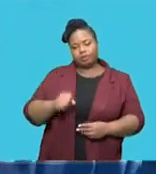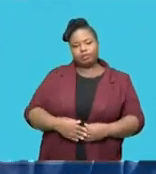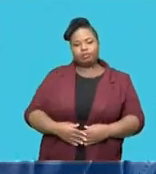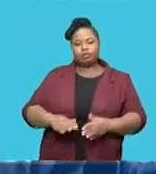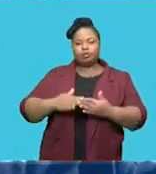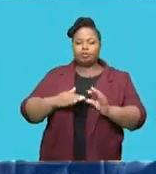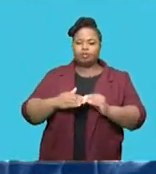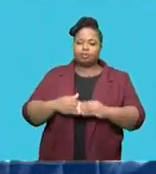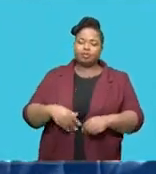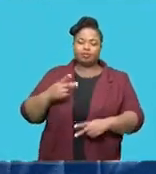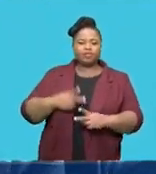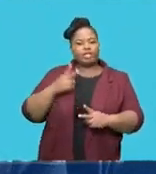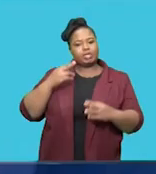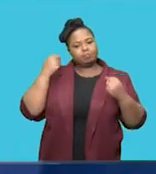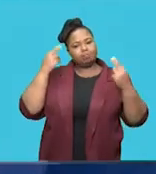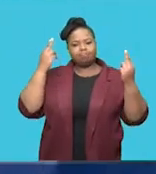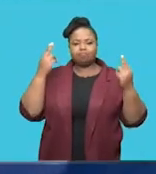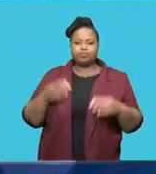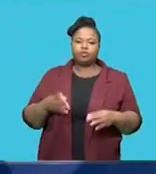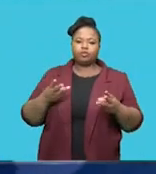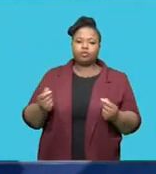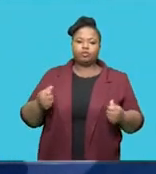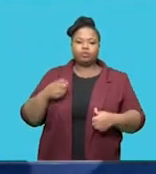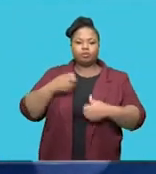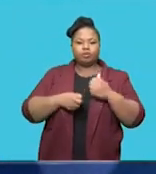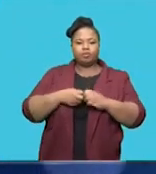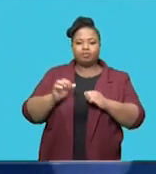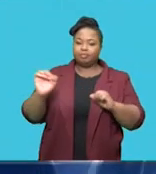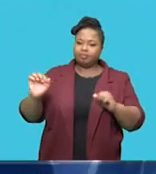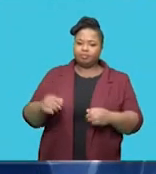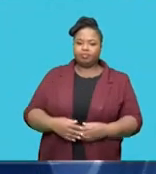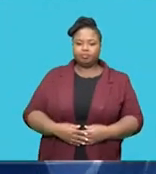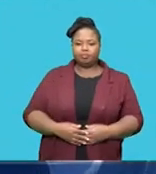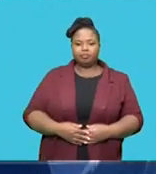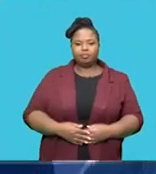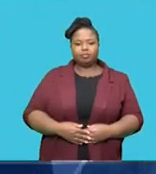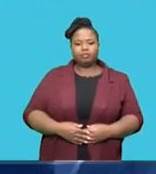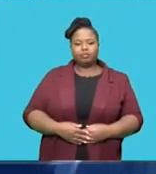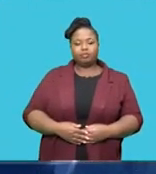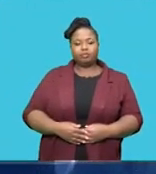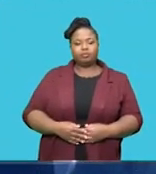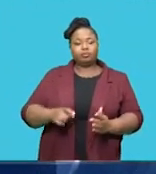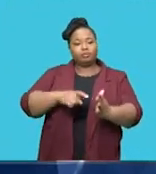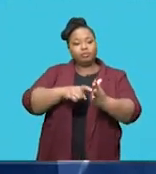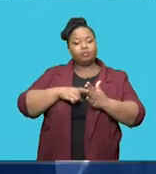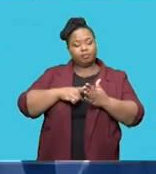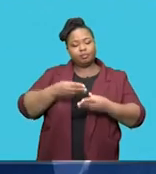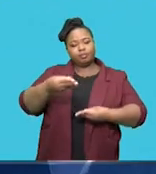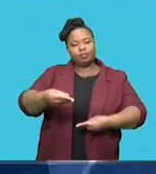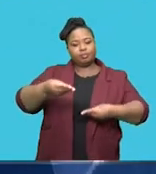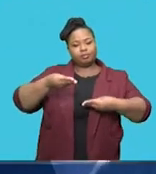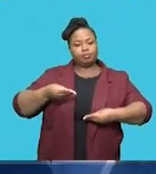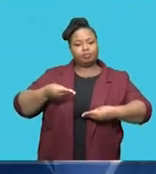finally take a stand to deal with issues that are affecting them directly. Le memorandum zoi tata